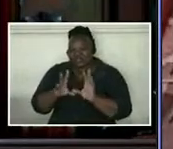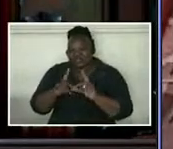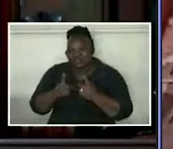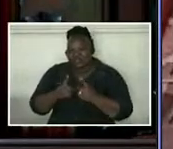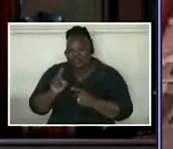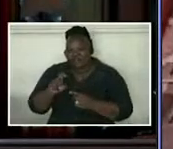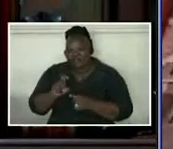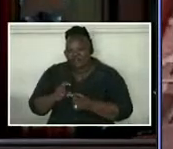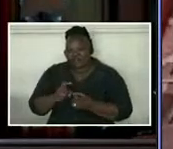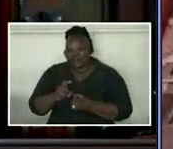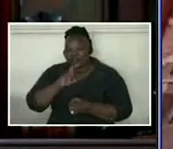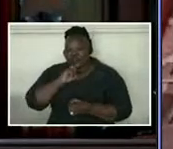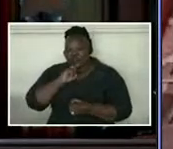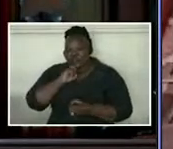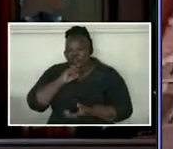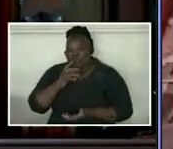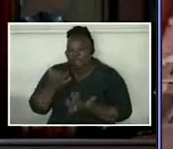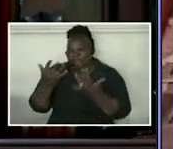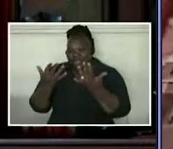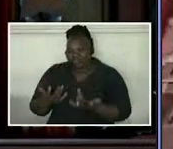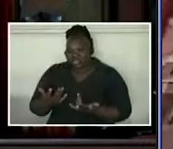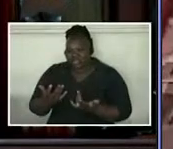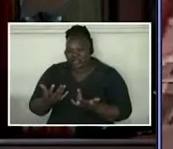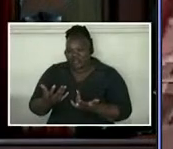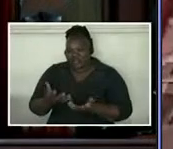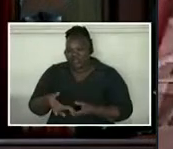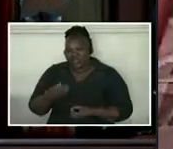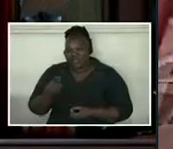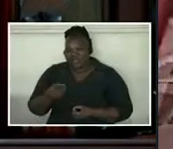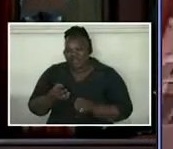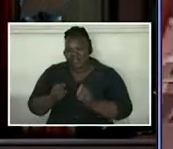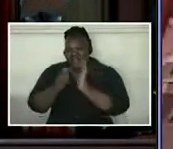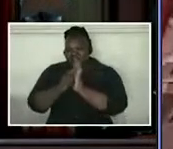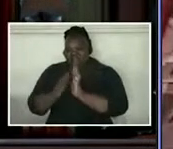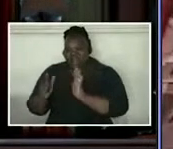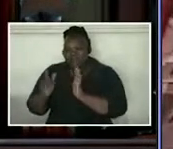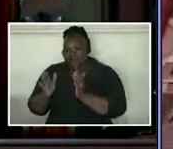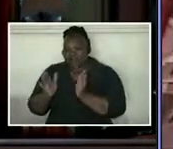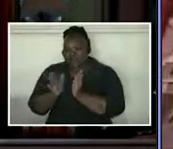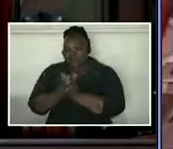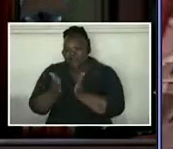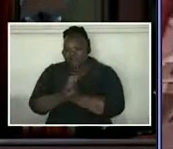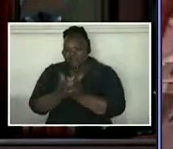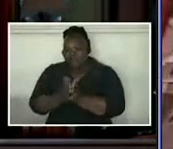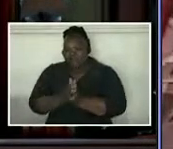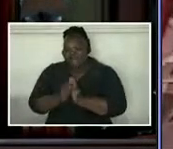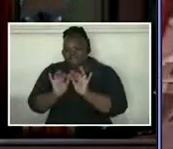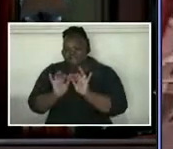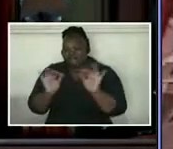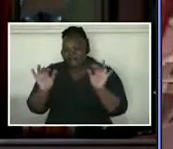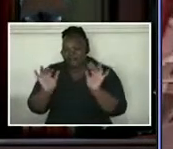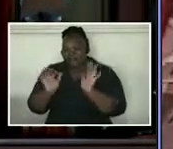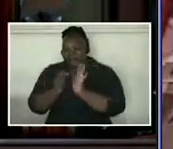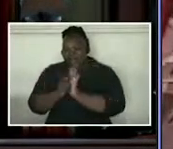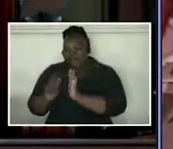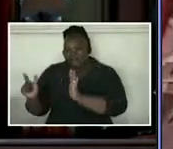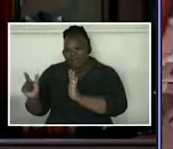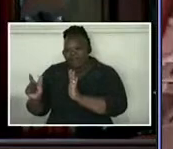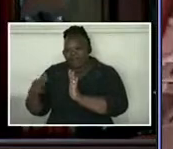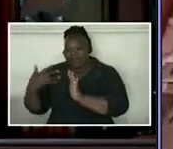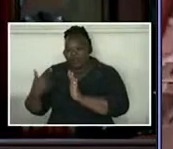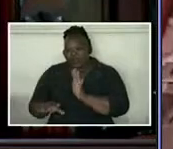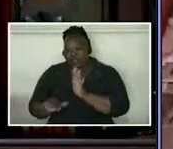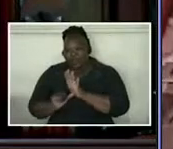its to produce nine thousand library books for public libraries but most importantly